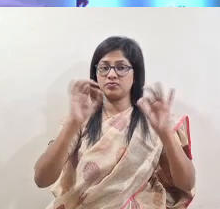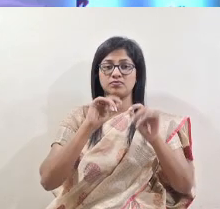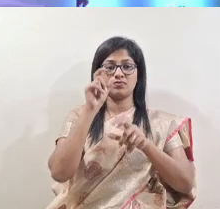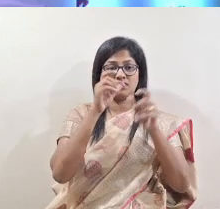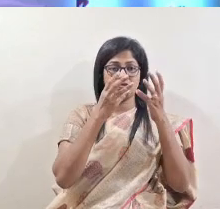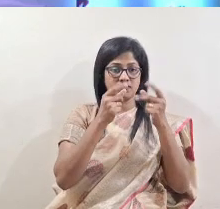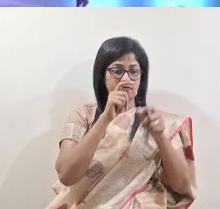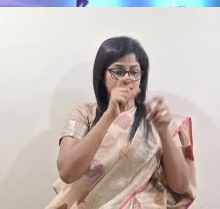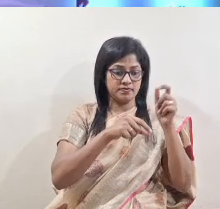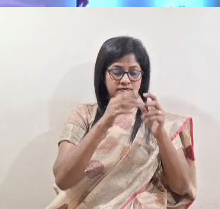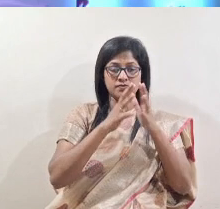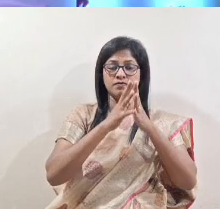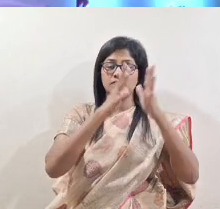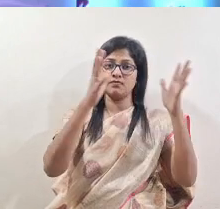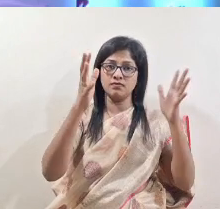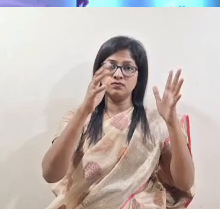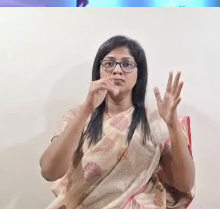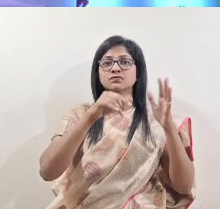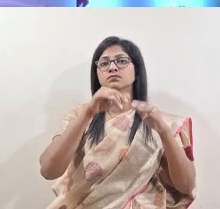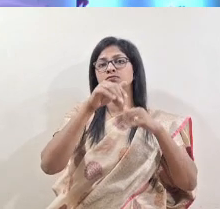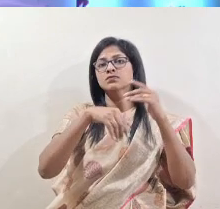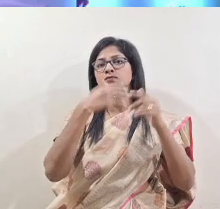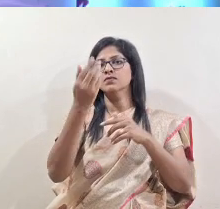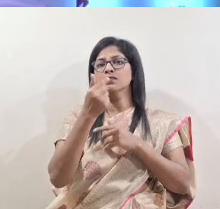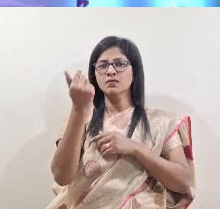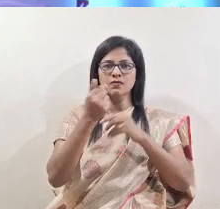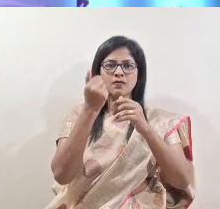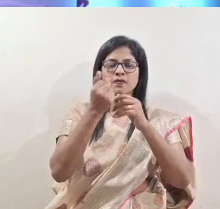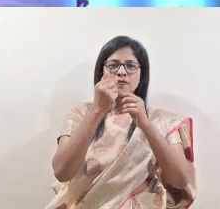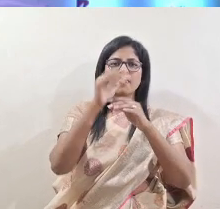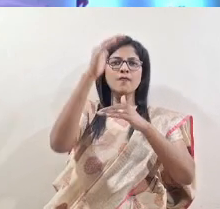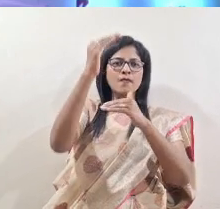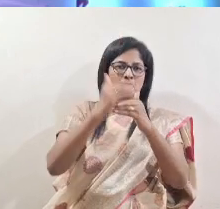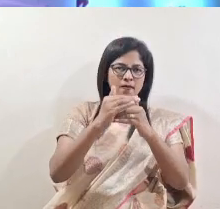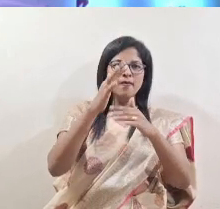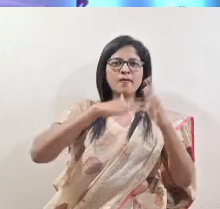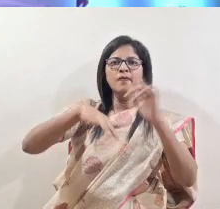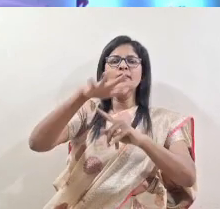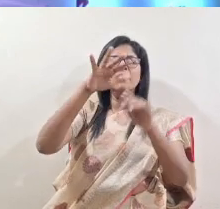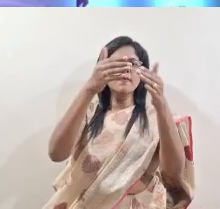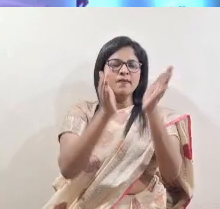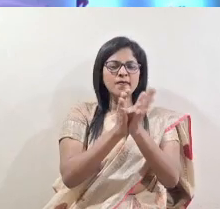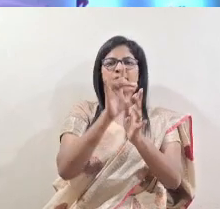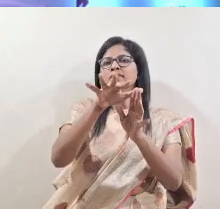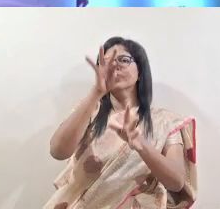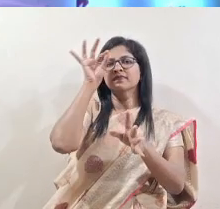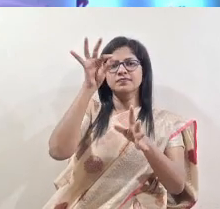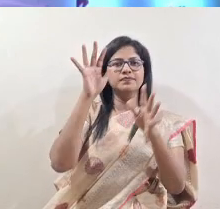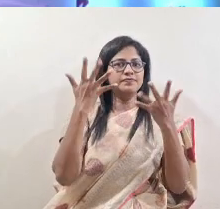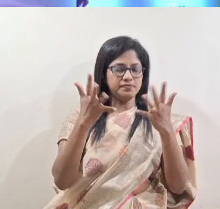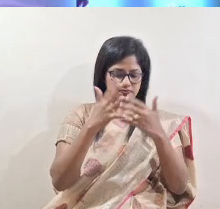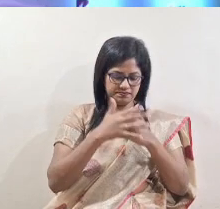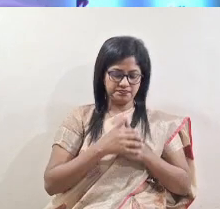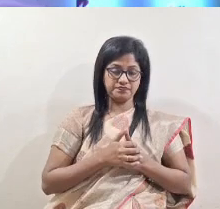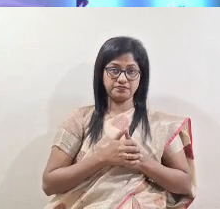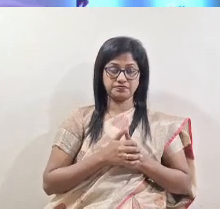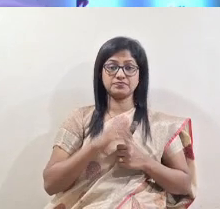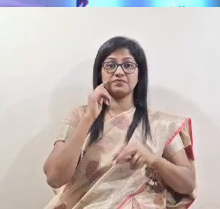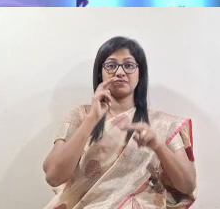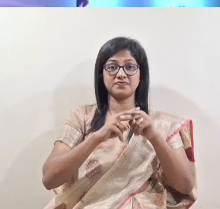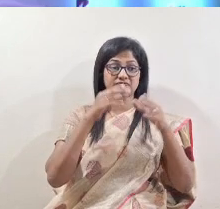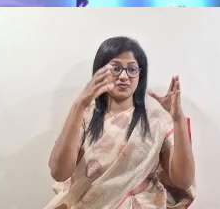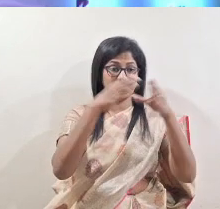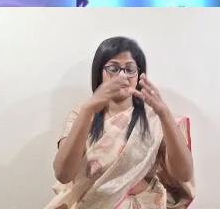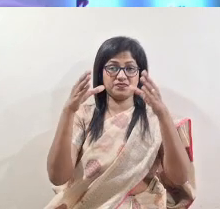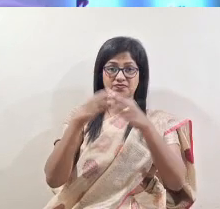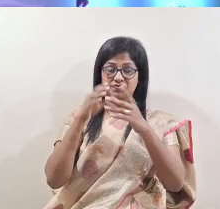And when the number of people in the sector increases, there is a lesser utility in moving to that sector, and that is not chosen. Now, if we